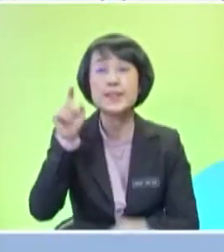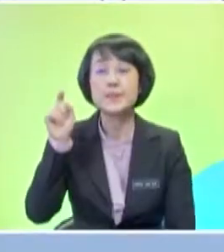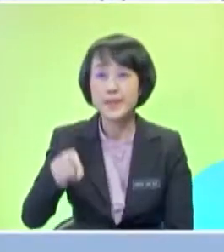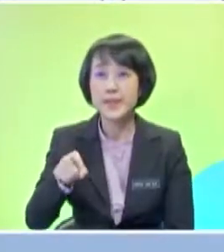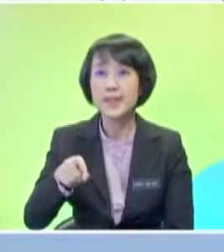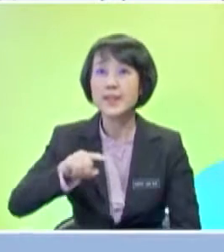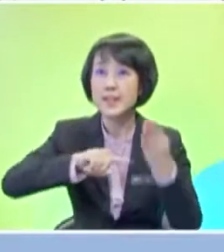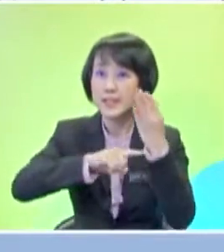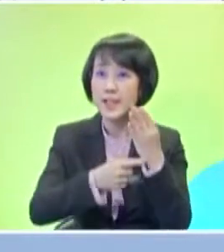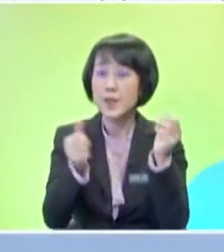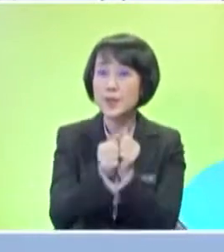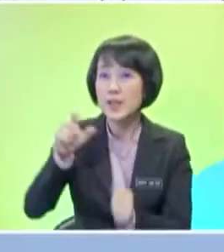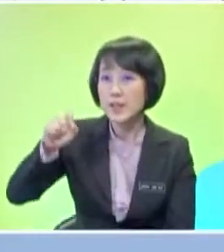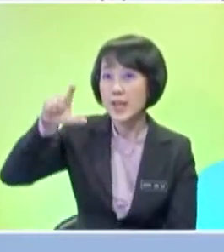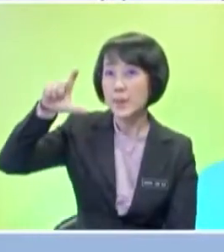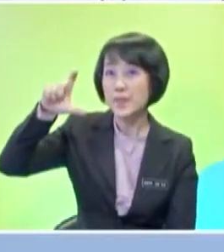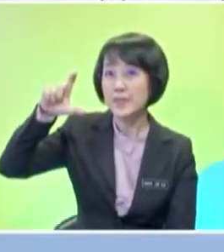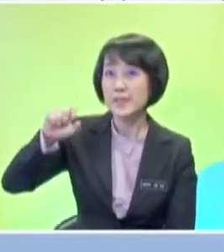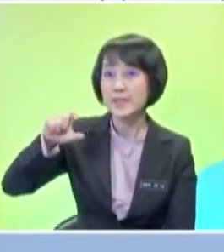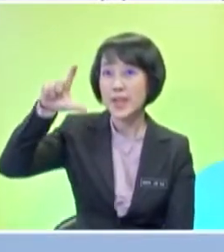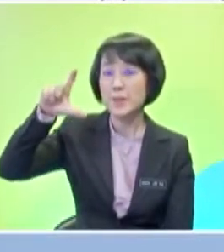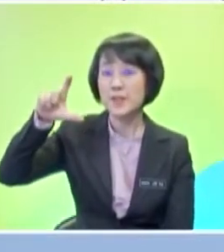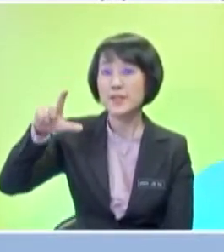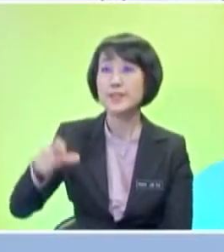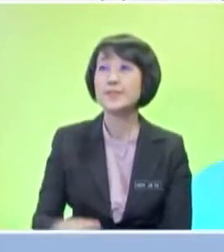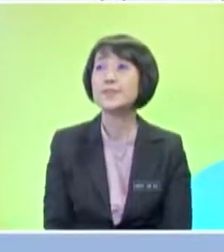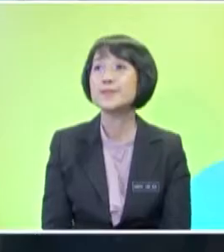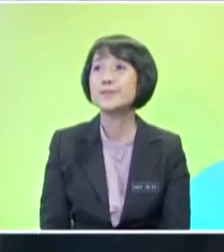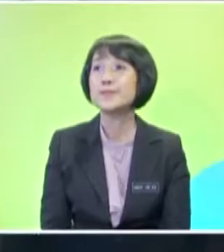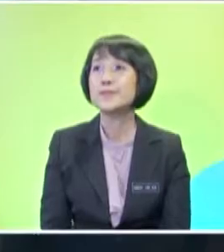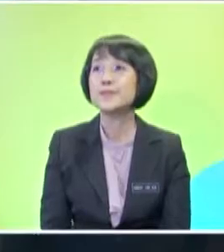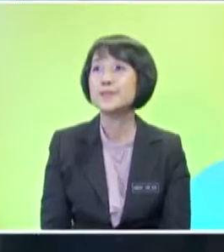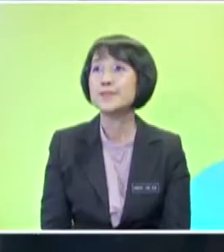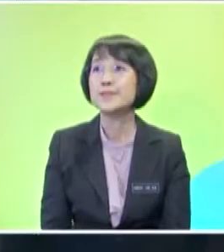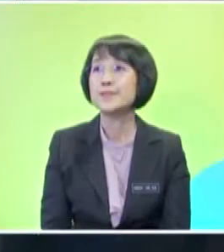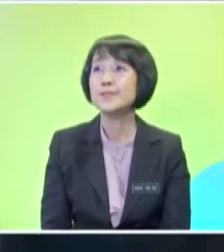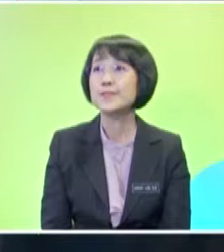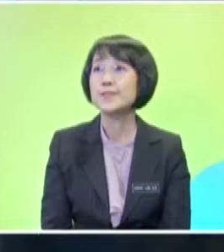start with capital letter. Okay? Oh. Do you notice this? Okay, yes. Okay.